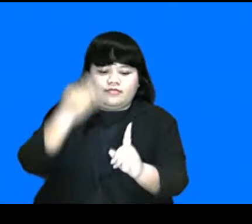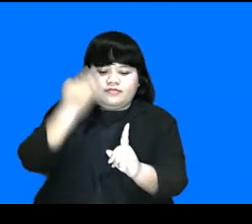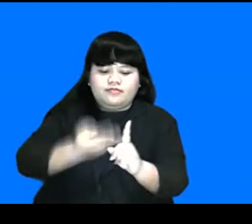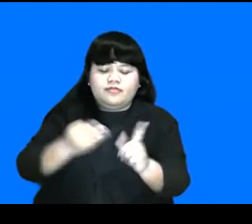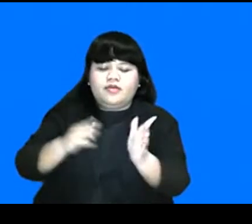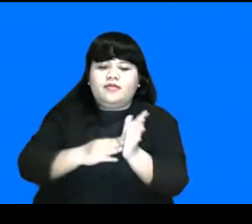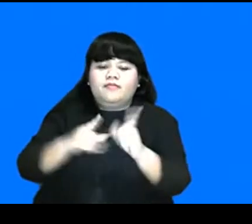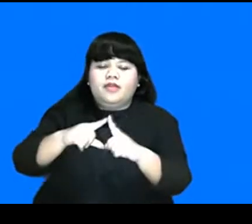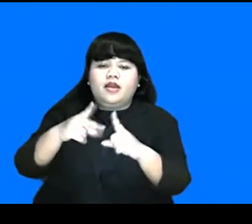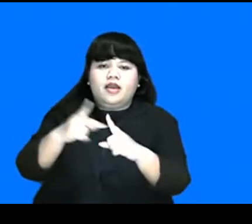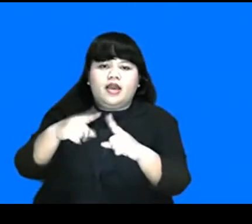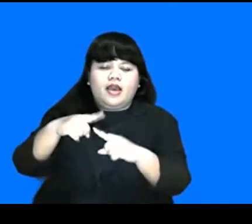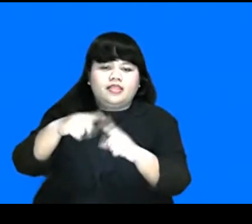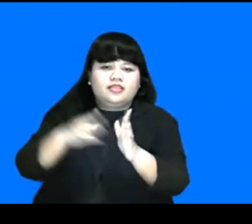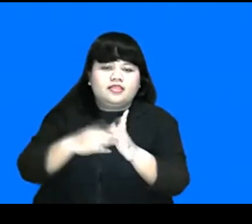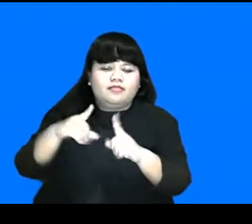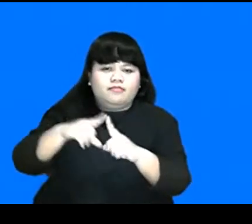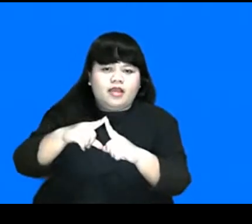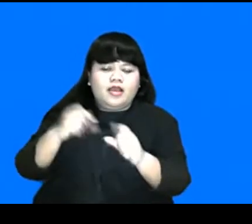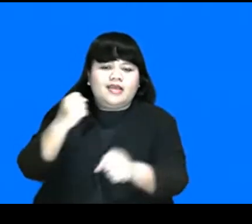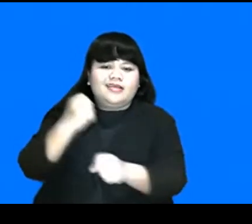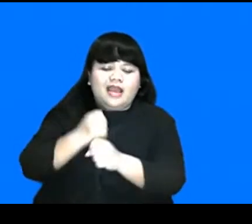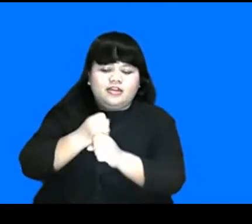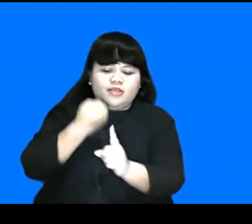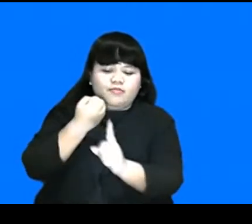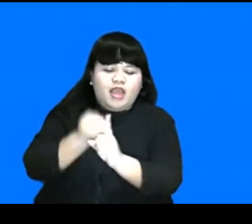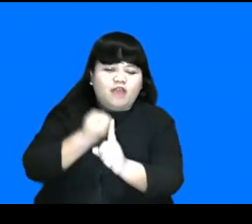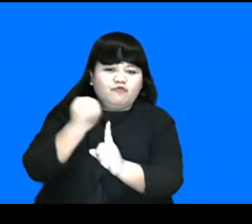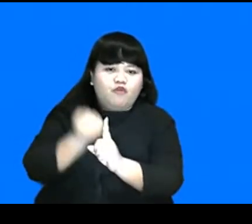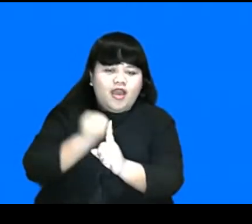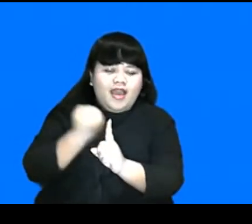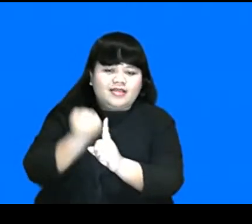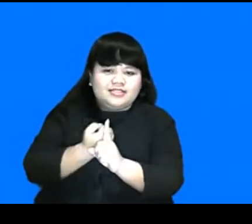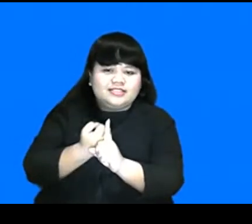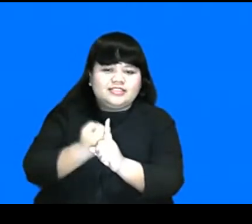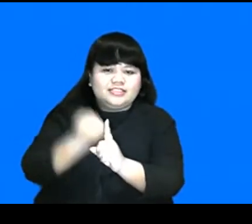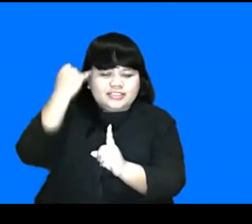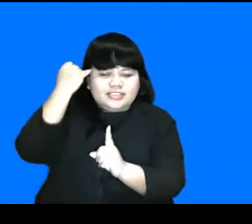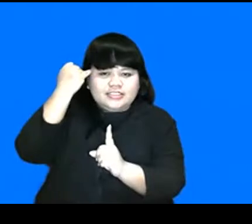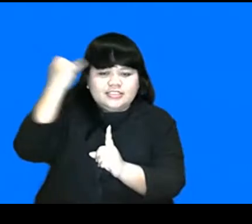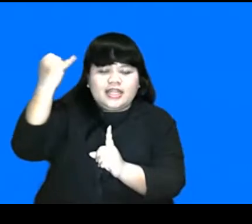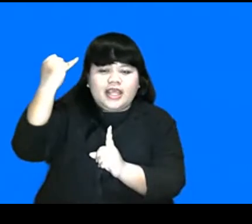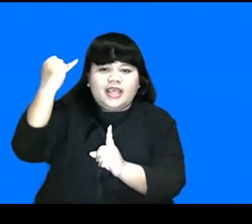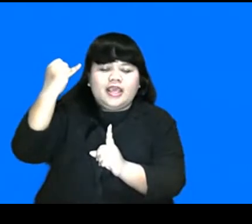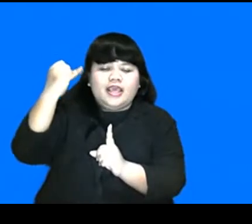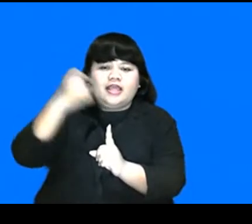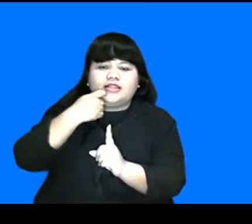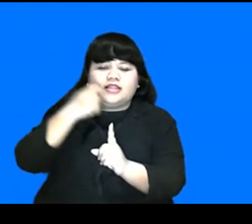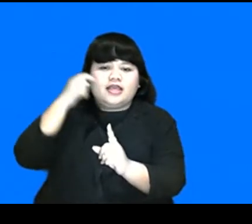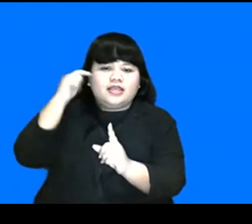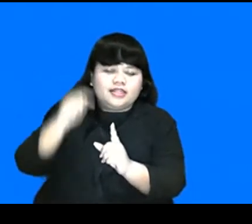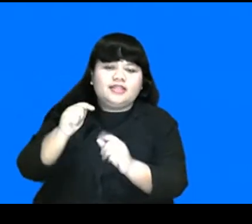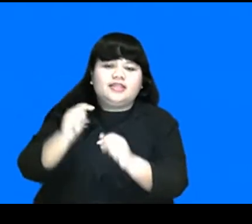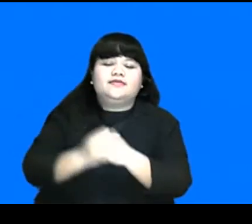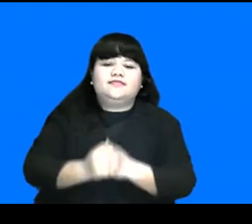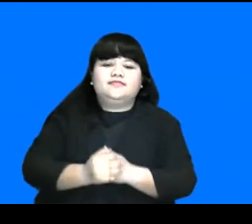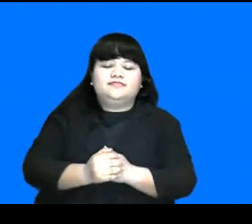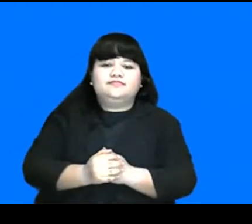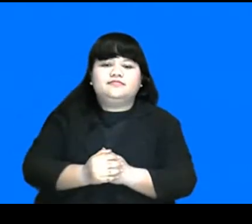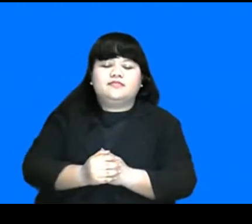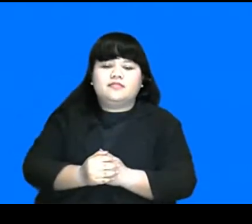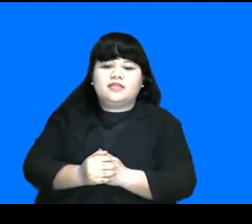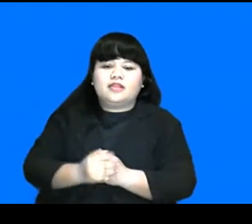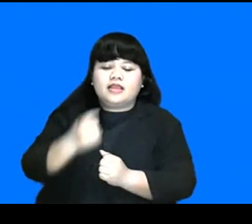of this whole idea of trusteeship or being in custody of wealth